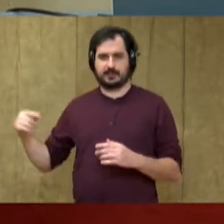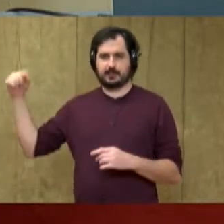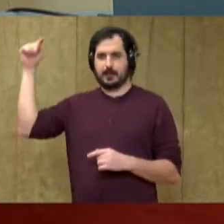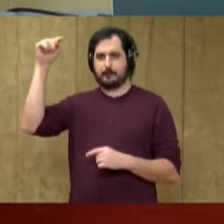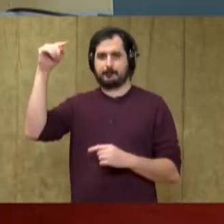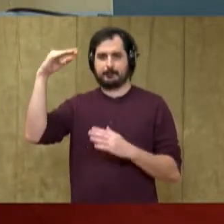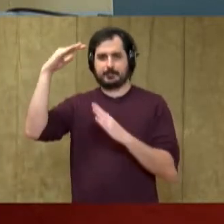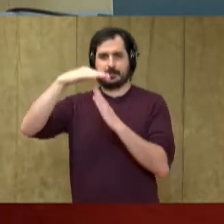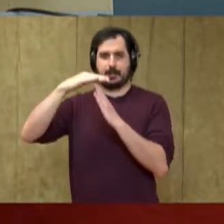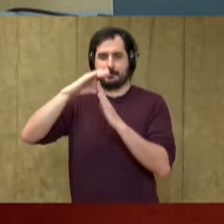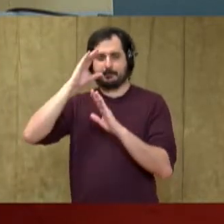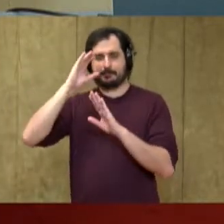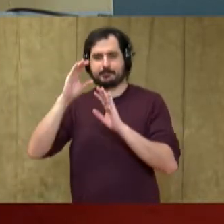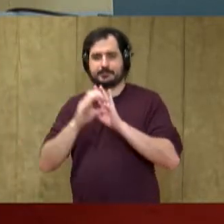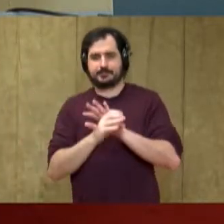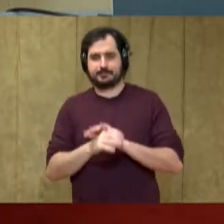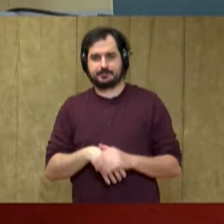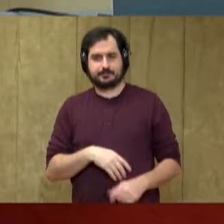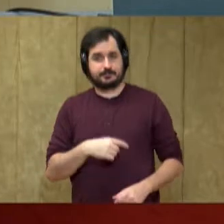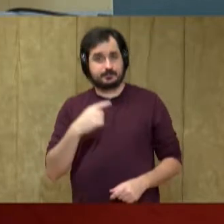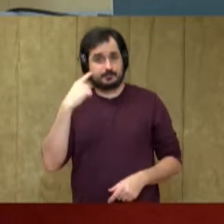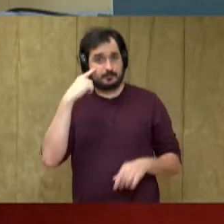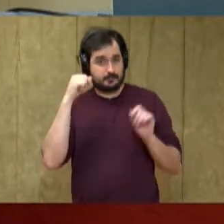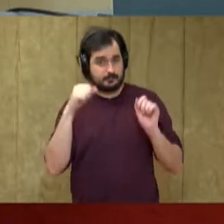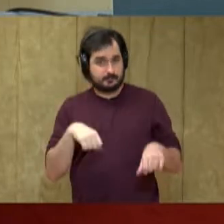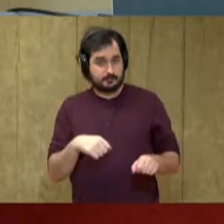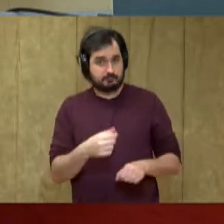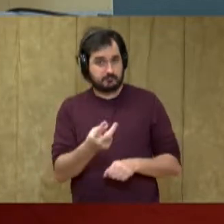Well, are you thinking there could be two decimals?